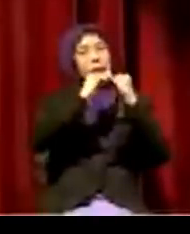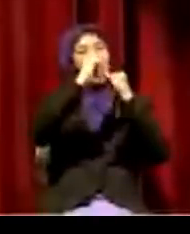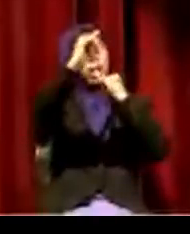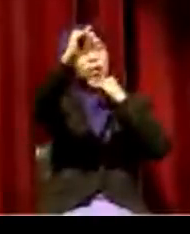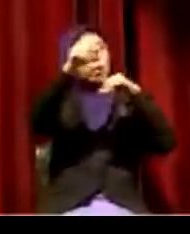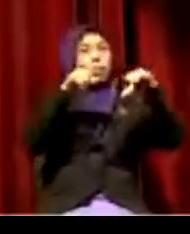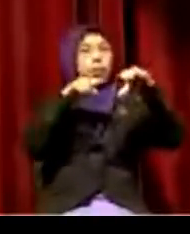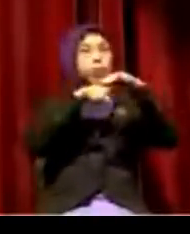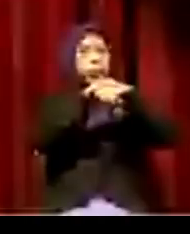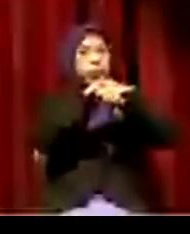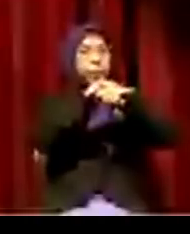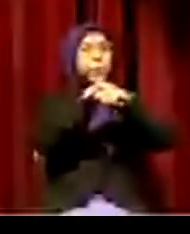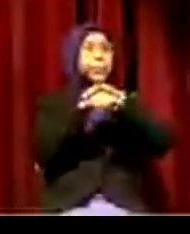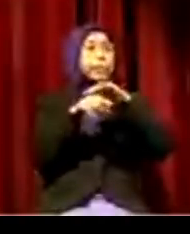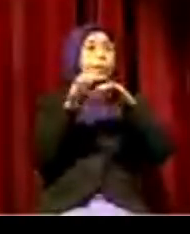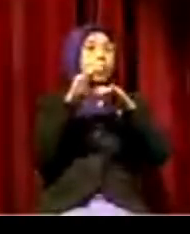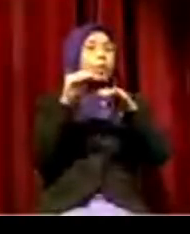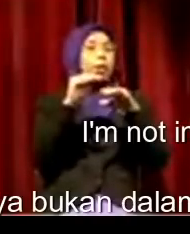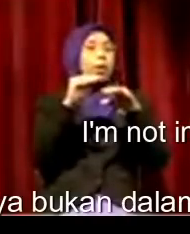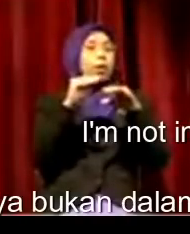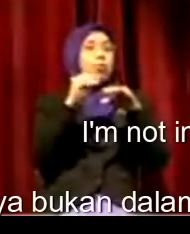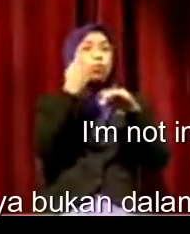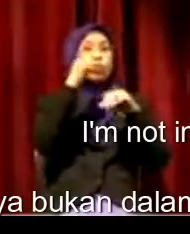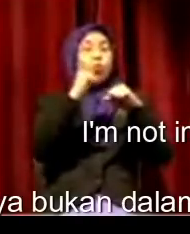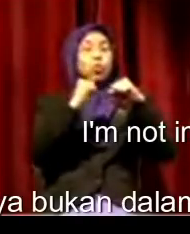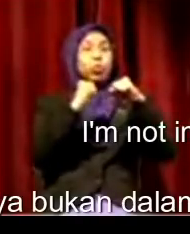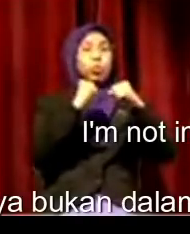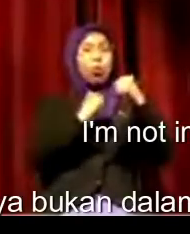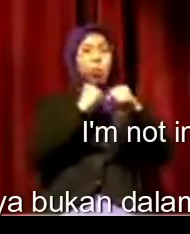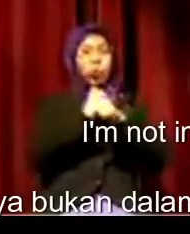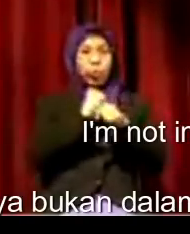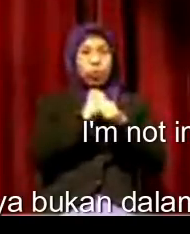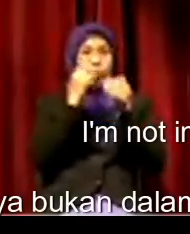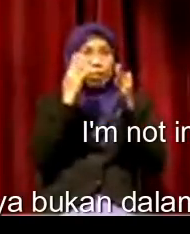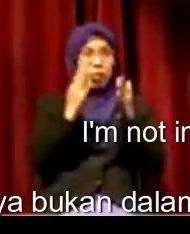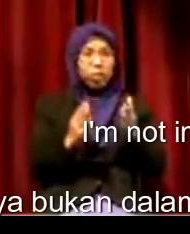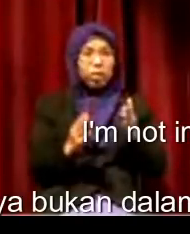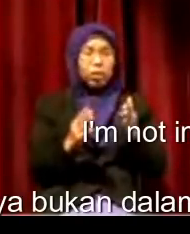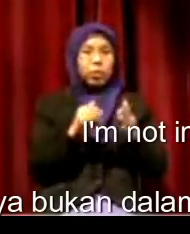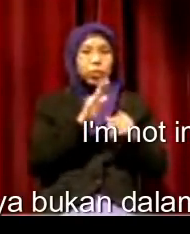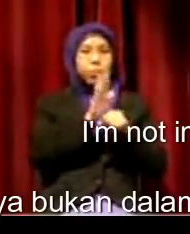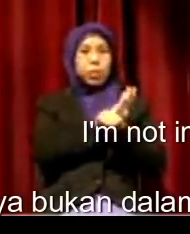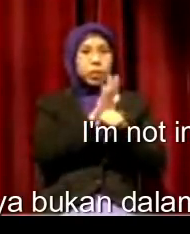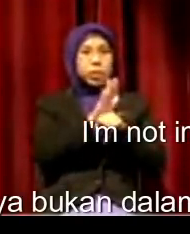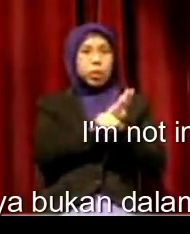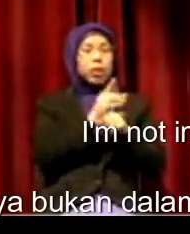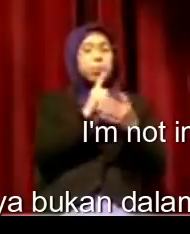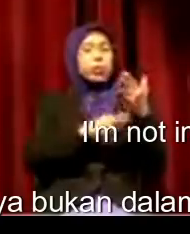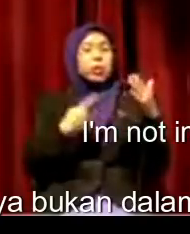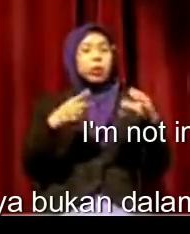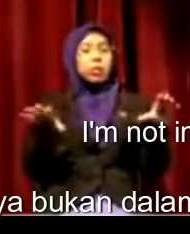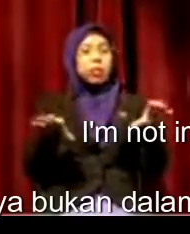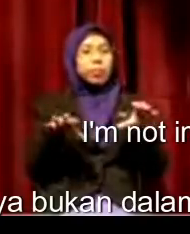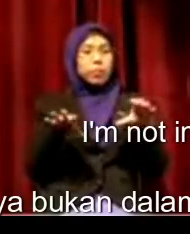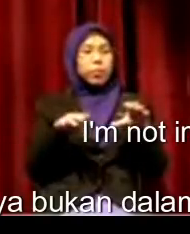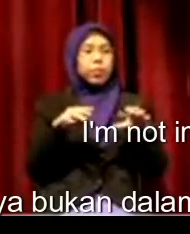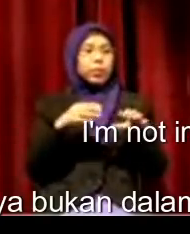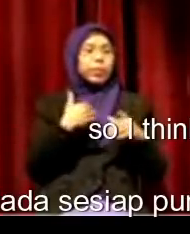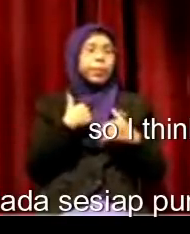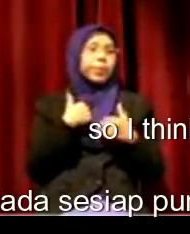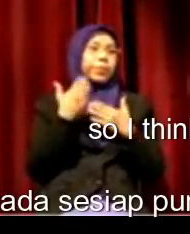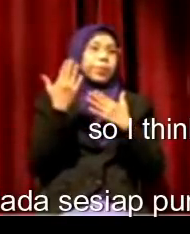that would be the construction method. I'm not in the construction business, but this is what I've been